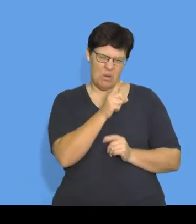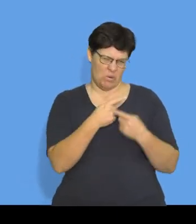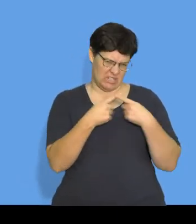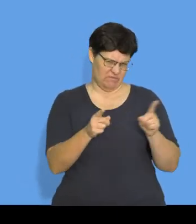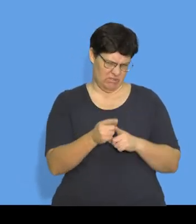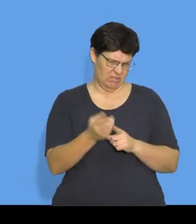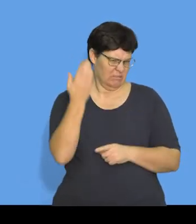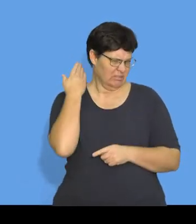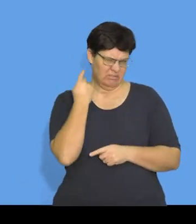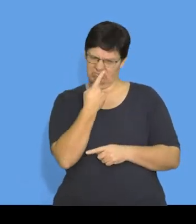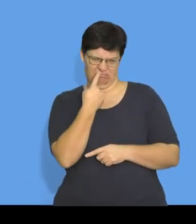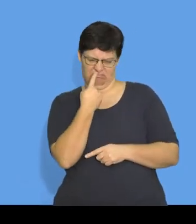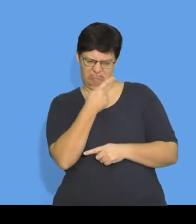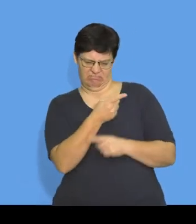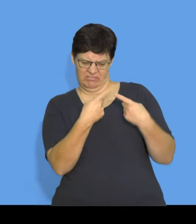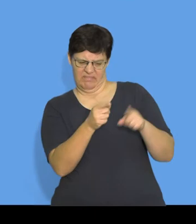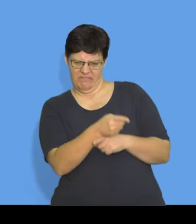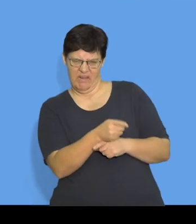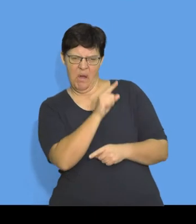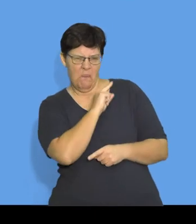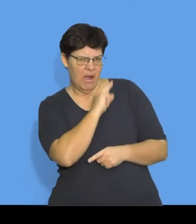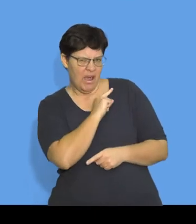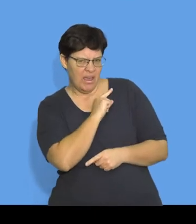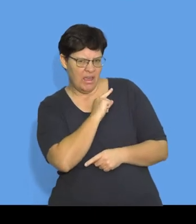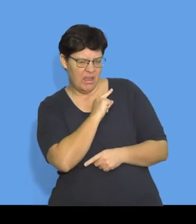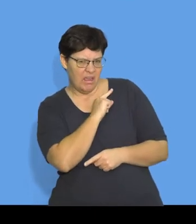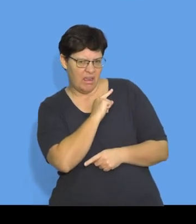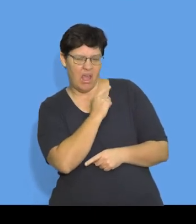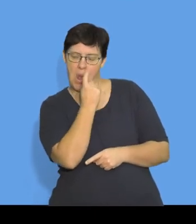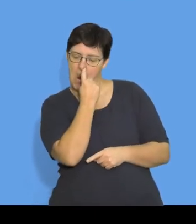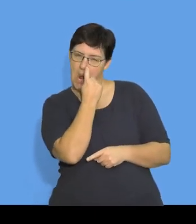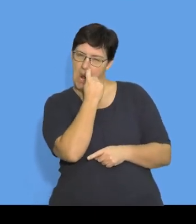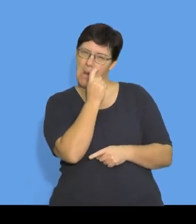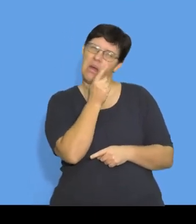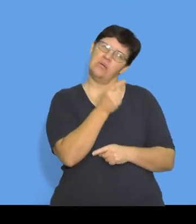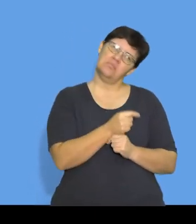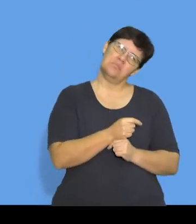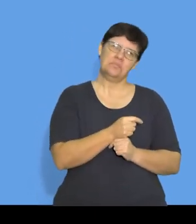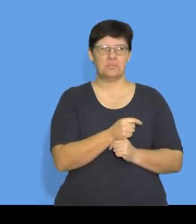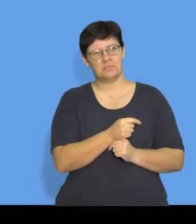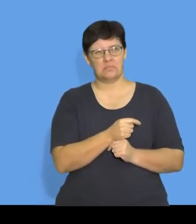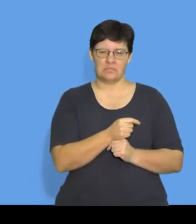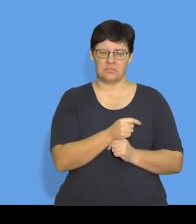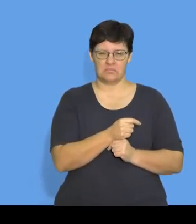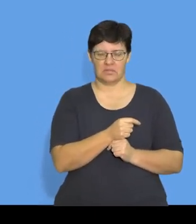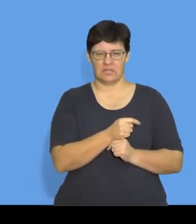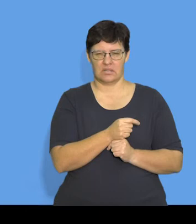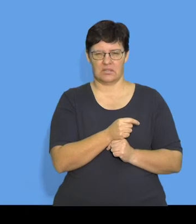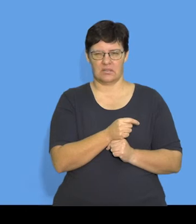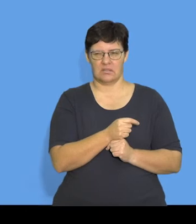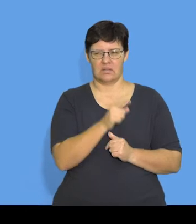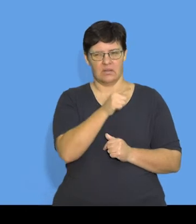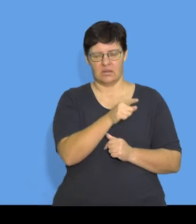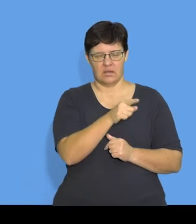to the ones we've drawn up till now. Why? Because over here, that isn't